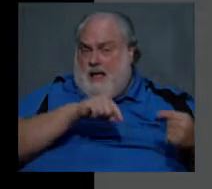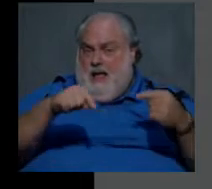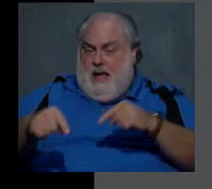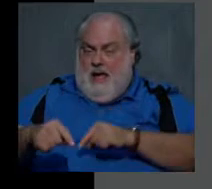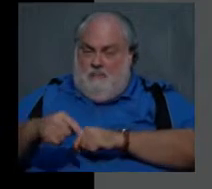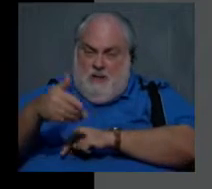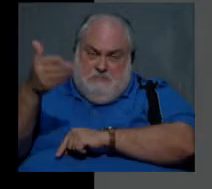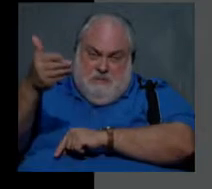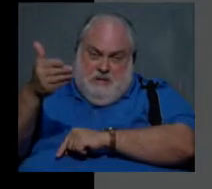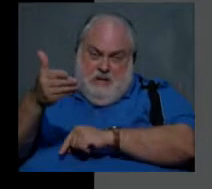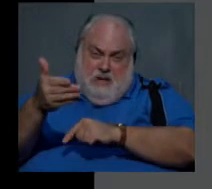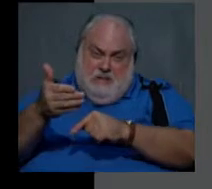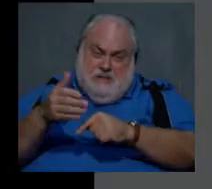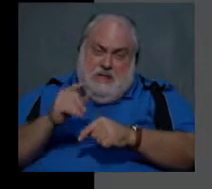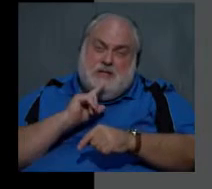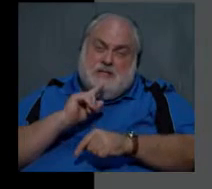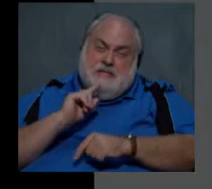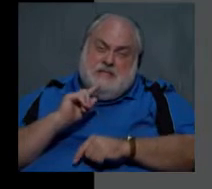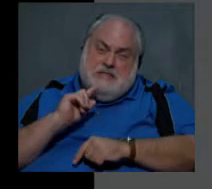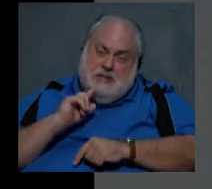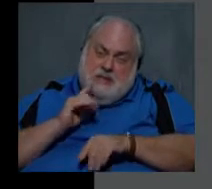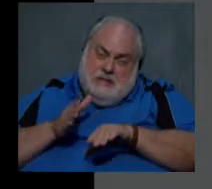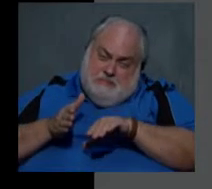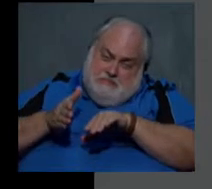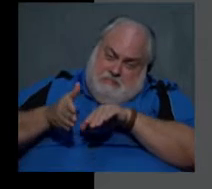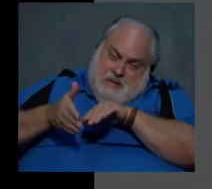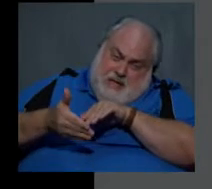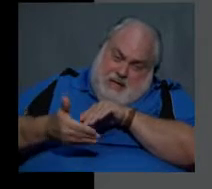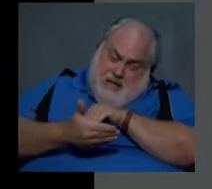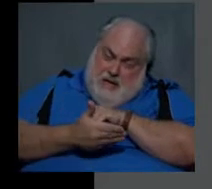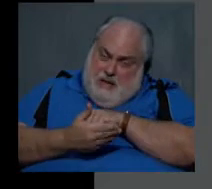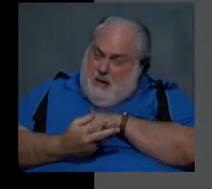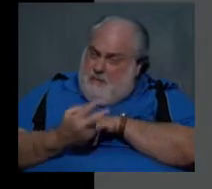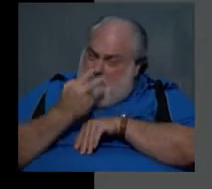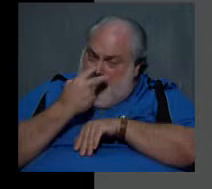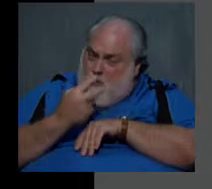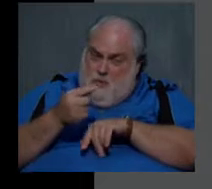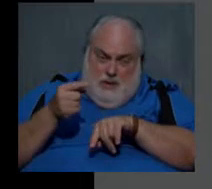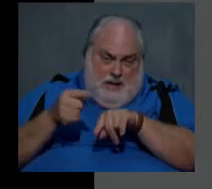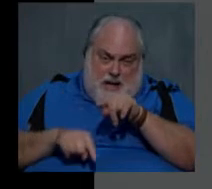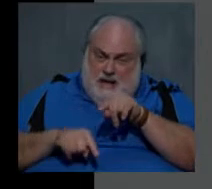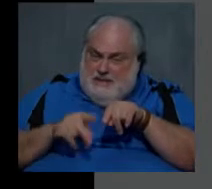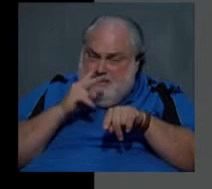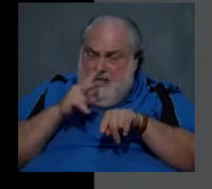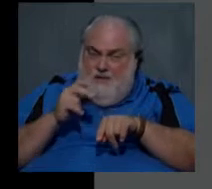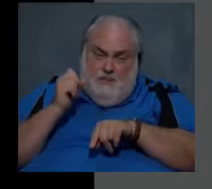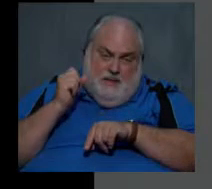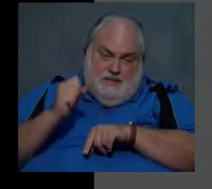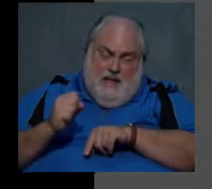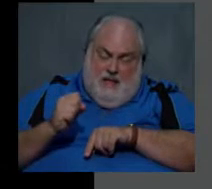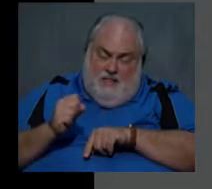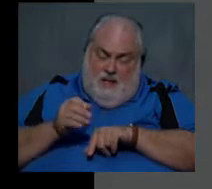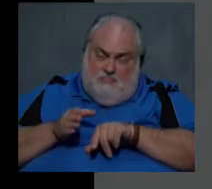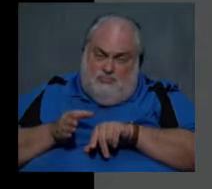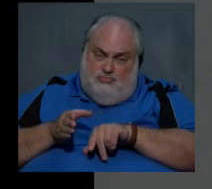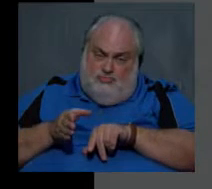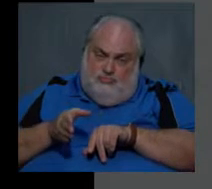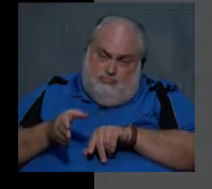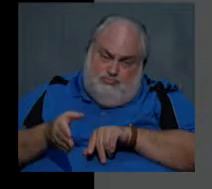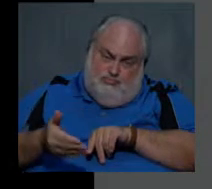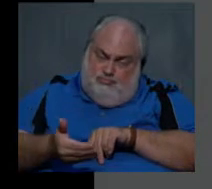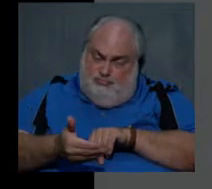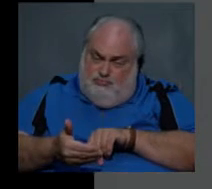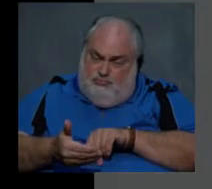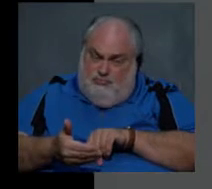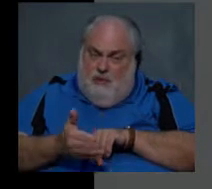is on a steep bend. It is a blind, you cannot see it when you're coming from the south until you're almost on top of it,